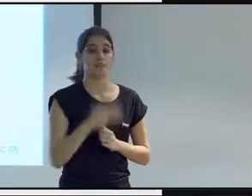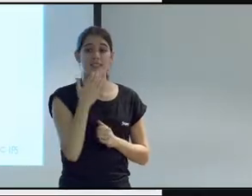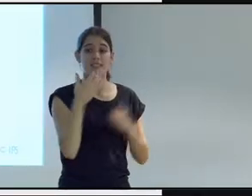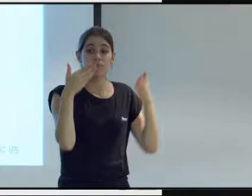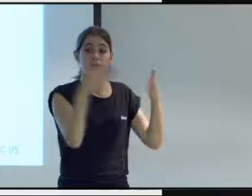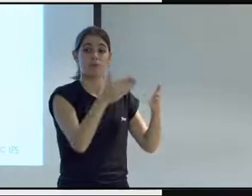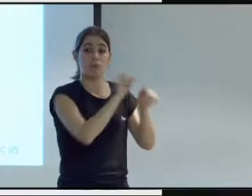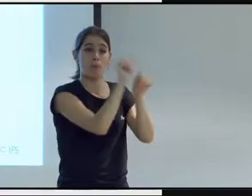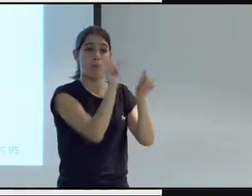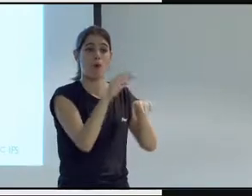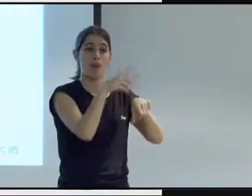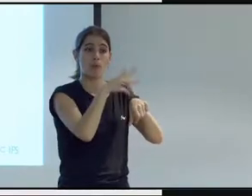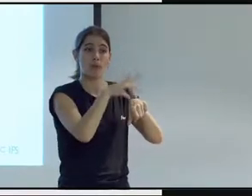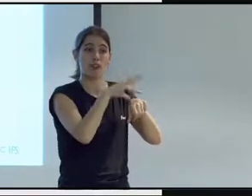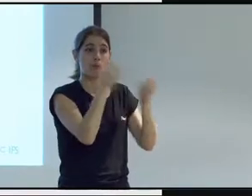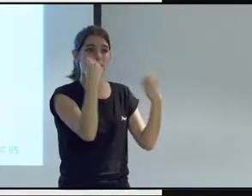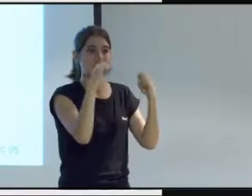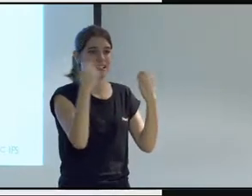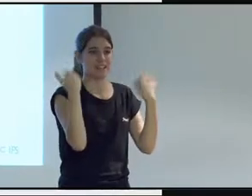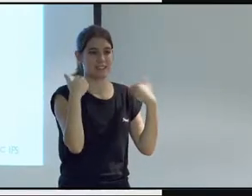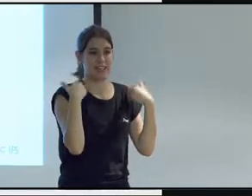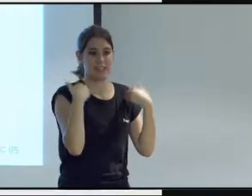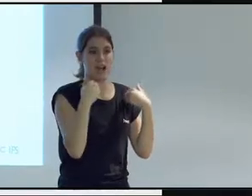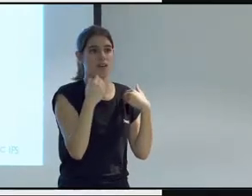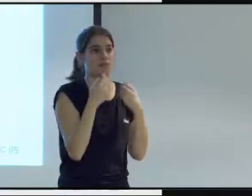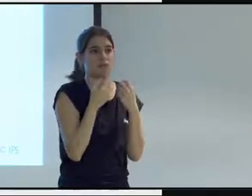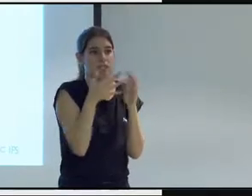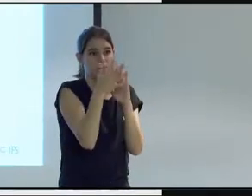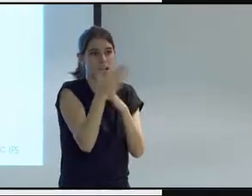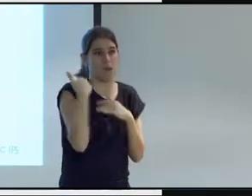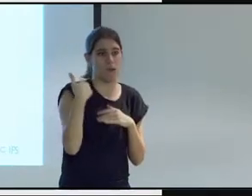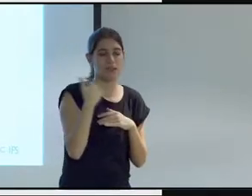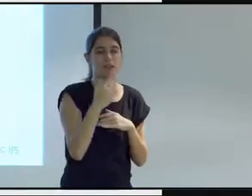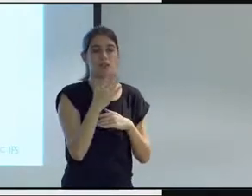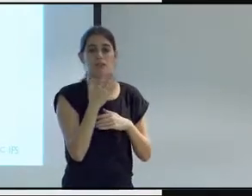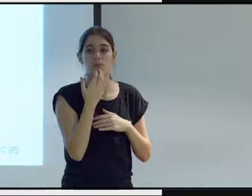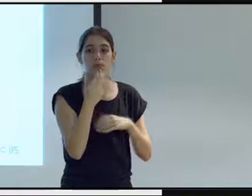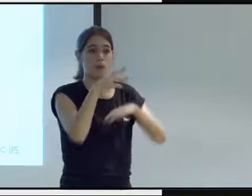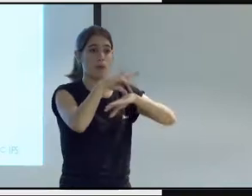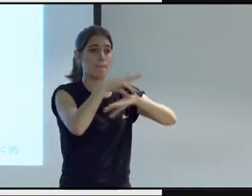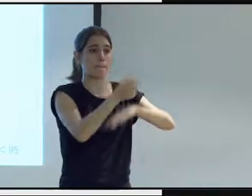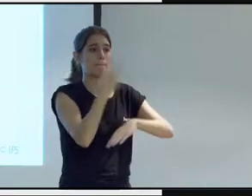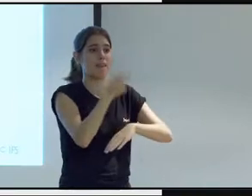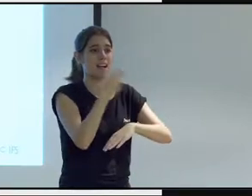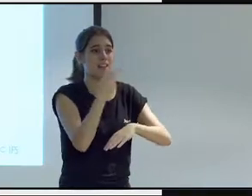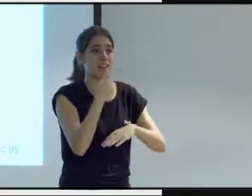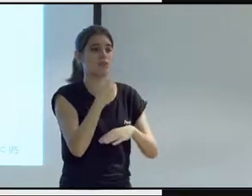disability and how they are perceived. And then also we have